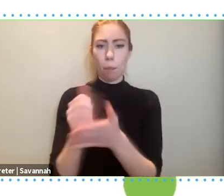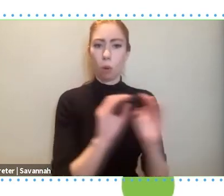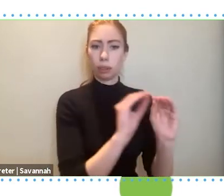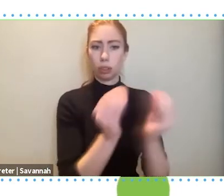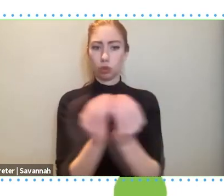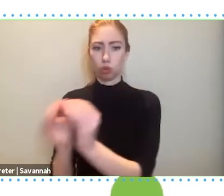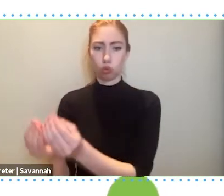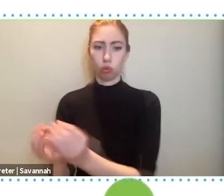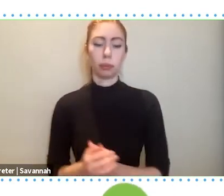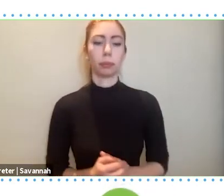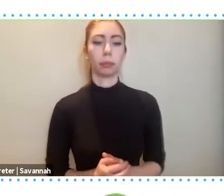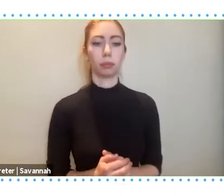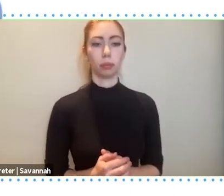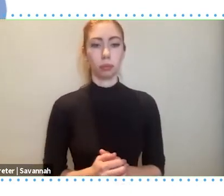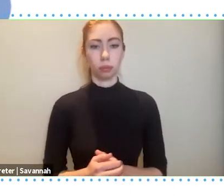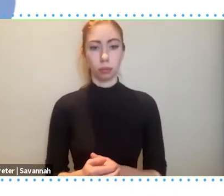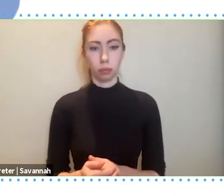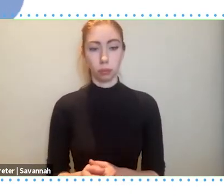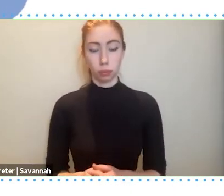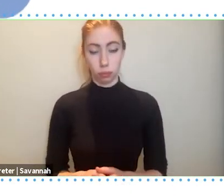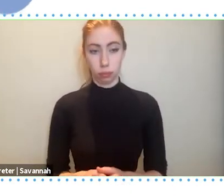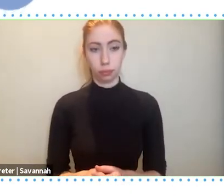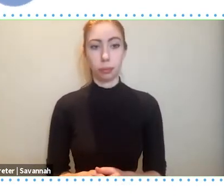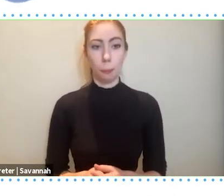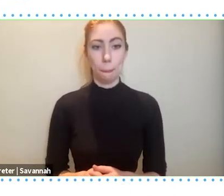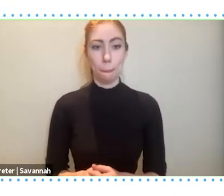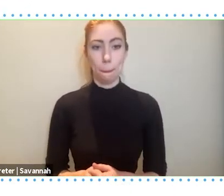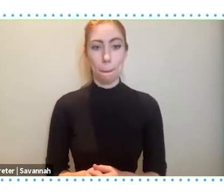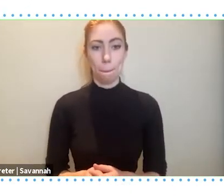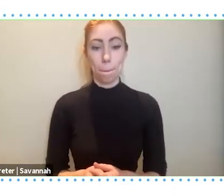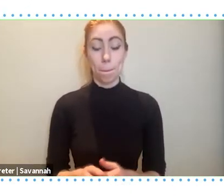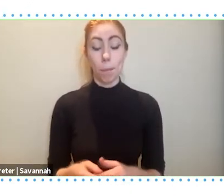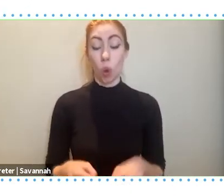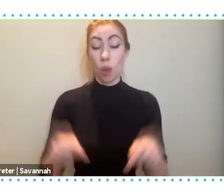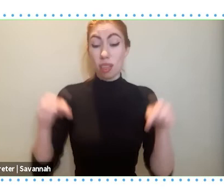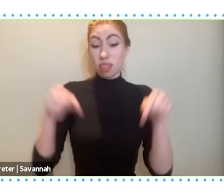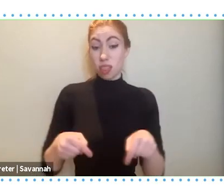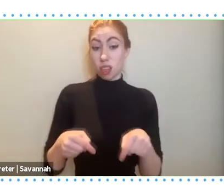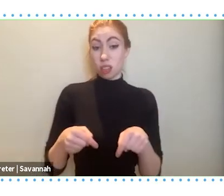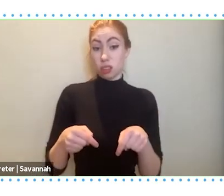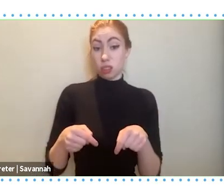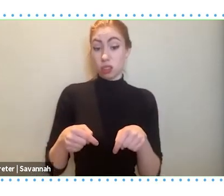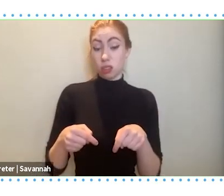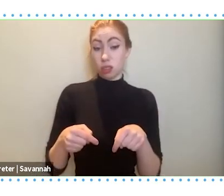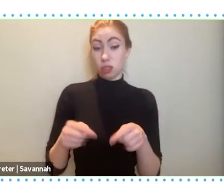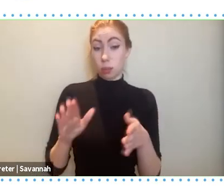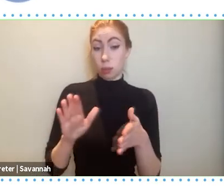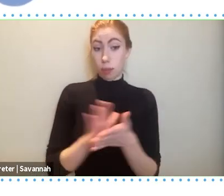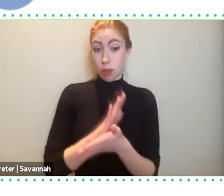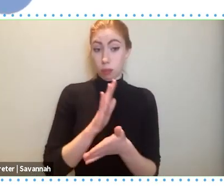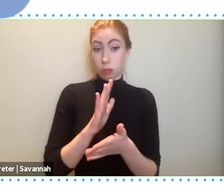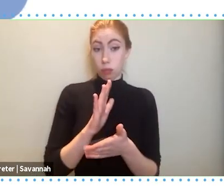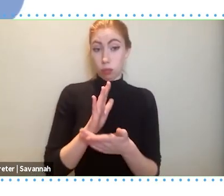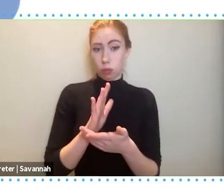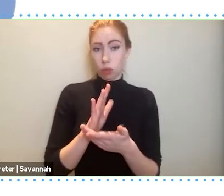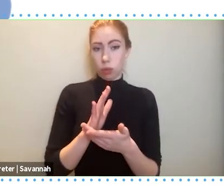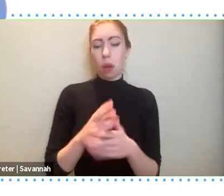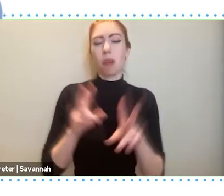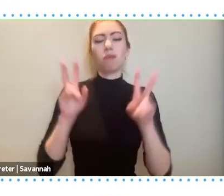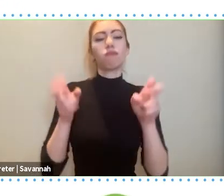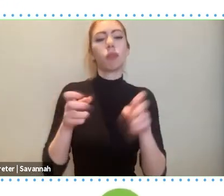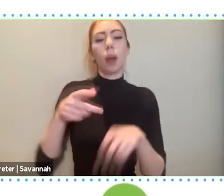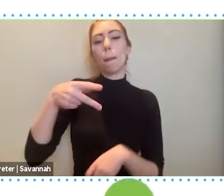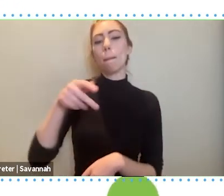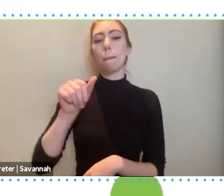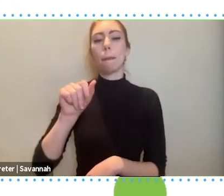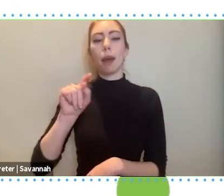calling it a pathway. It's a potential tool for organizations to start to really look at, okay, how do we design this governance?